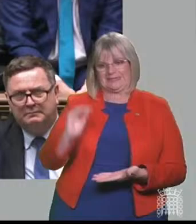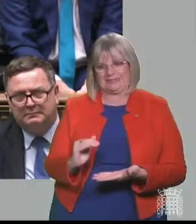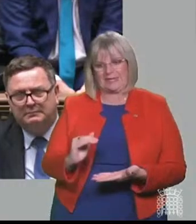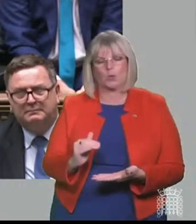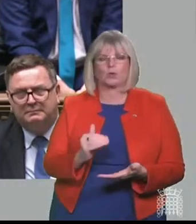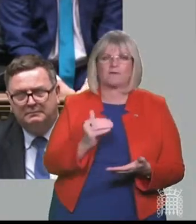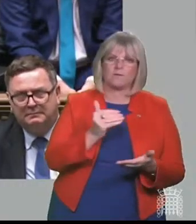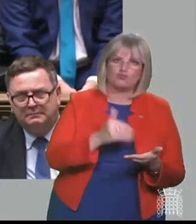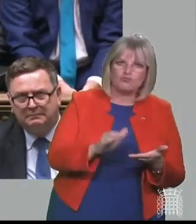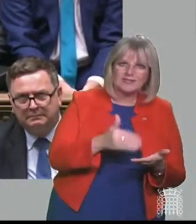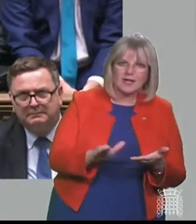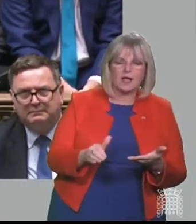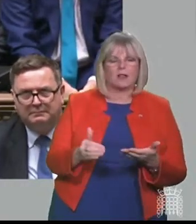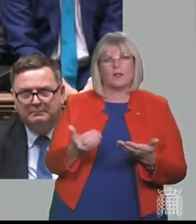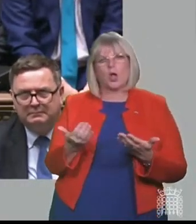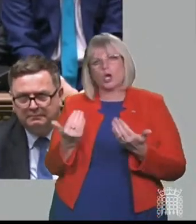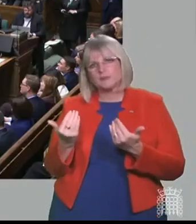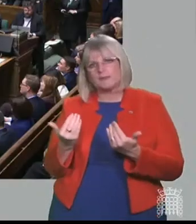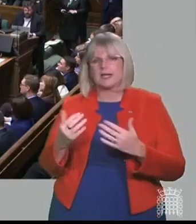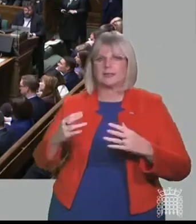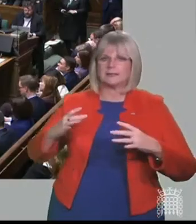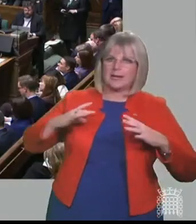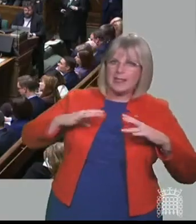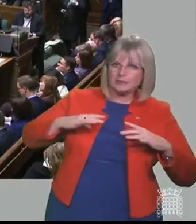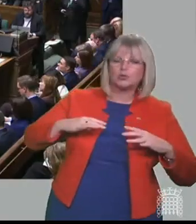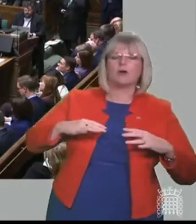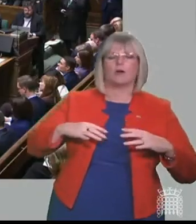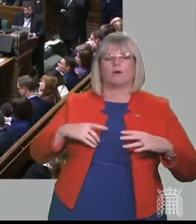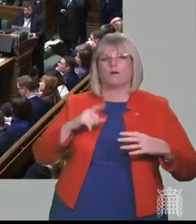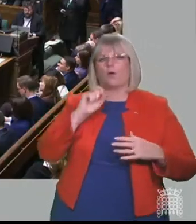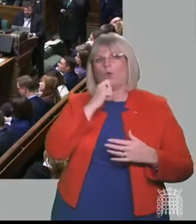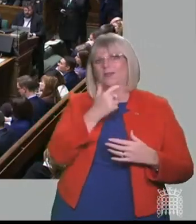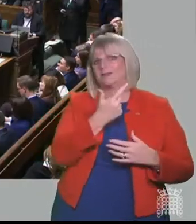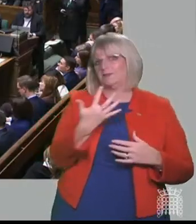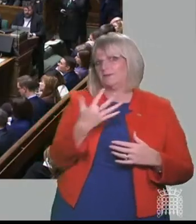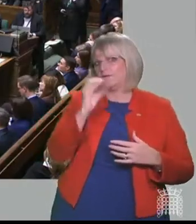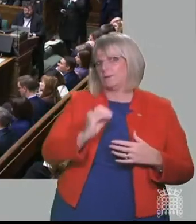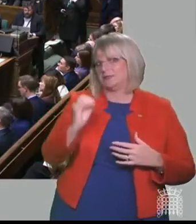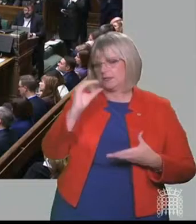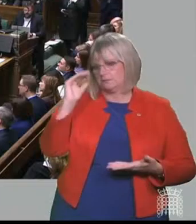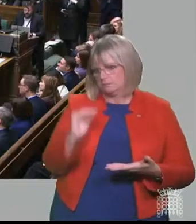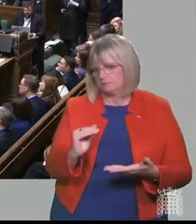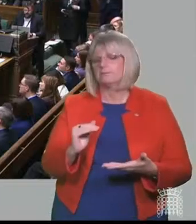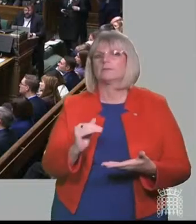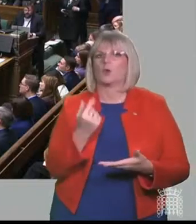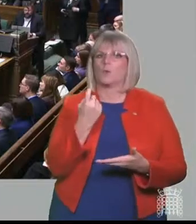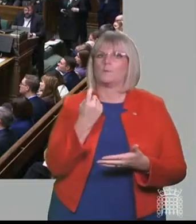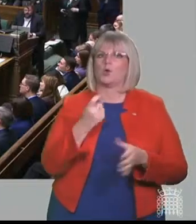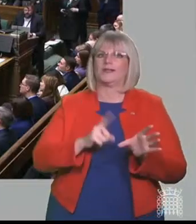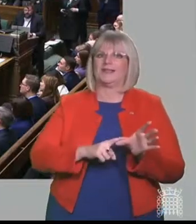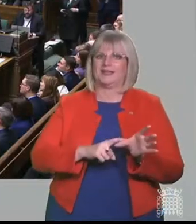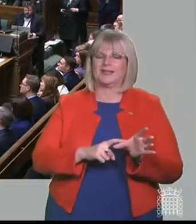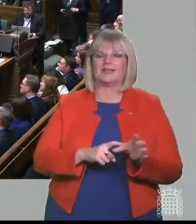and leisure for another year. This will save the average independent pub over